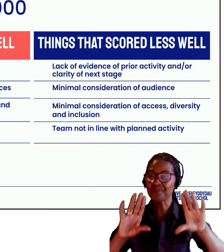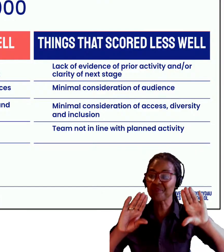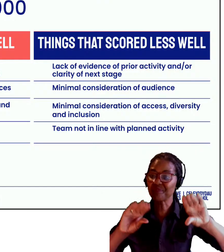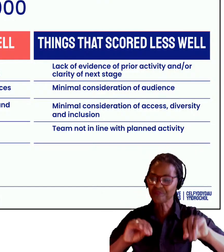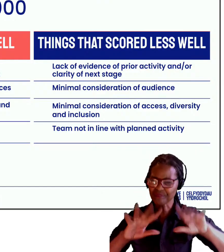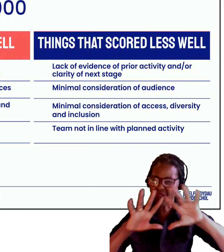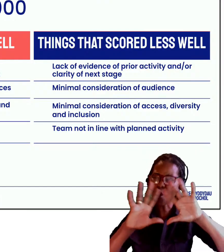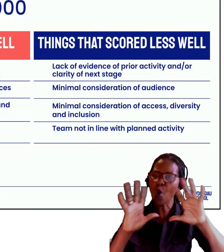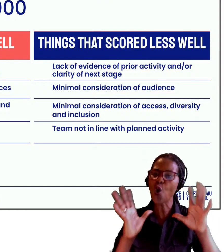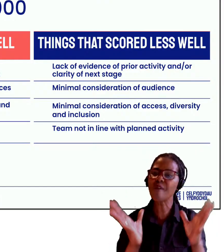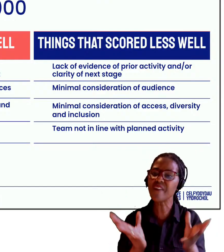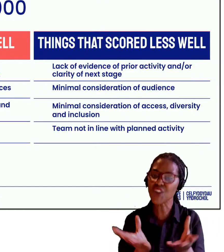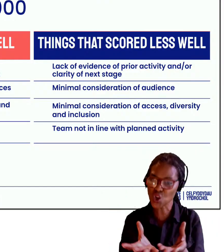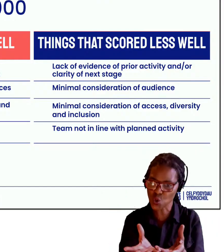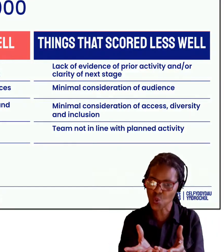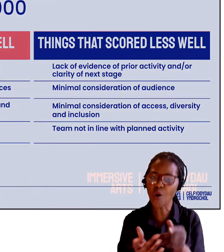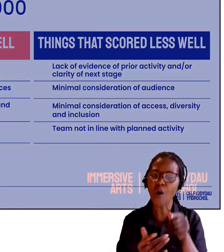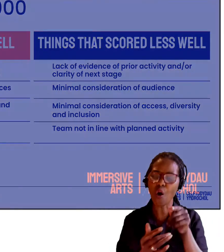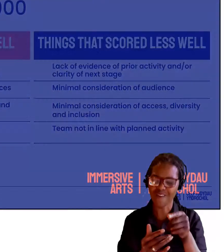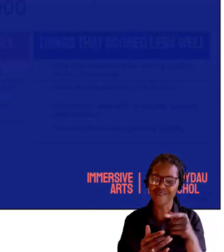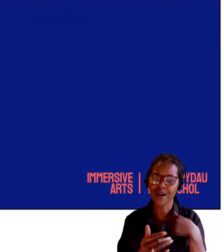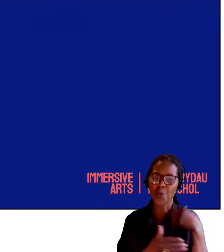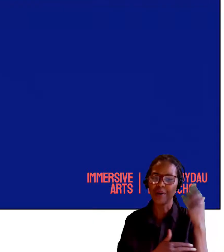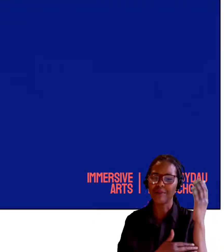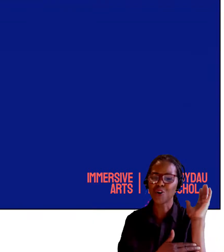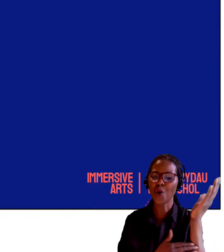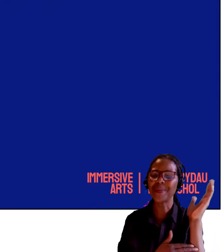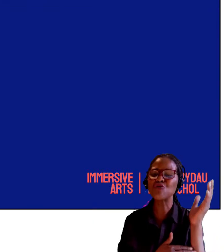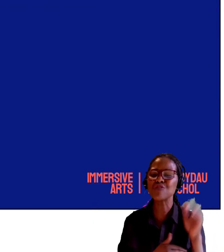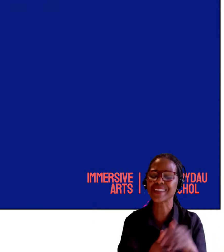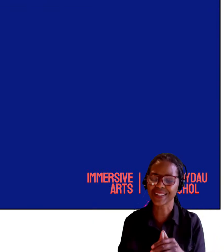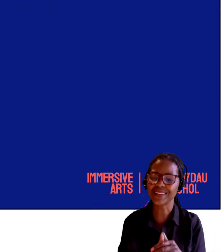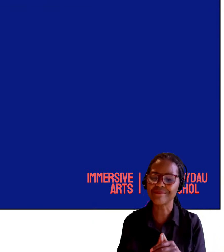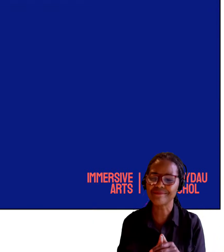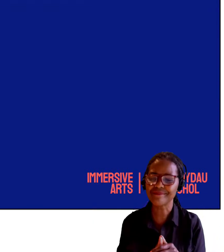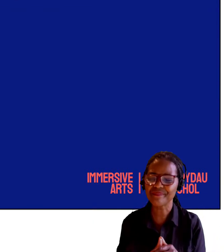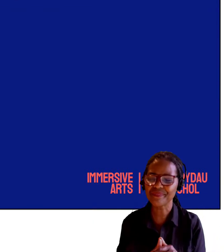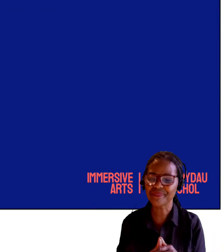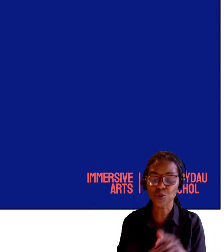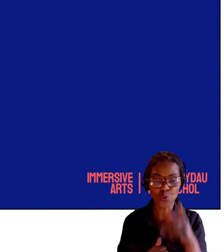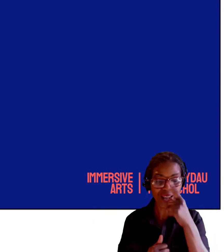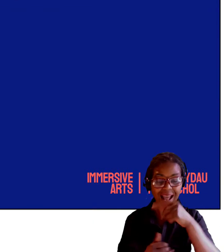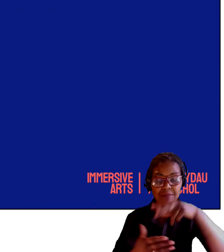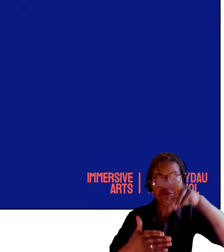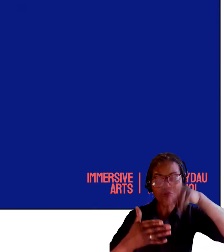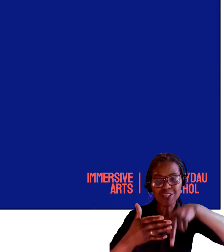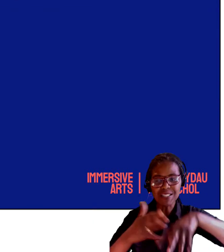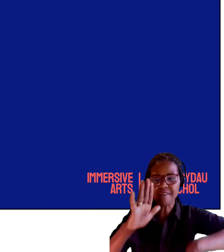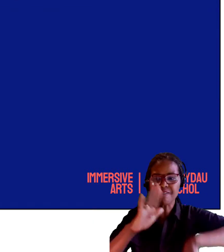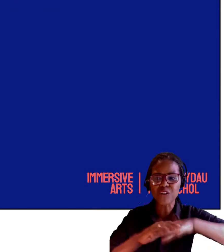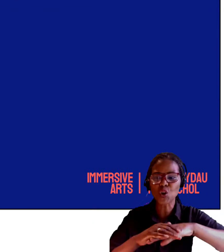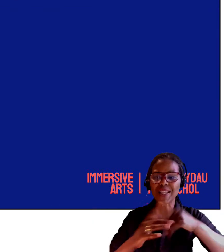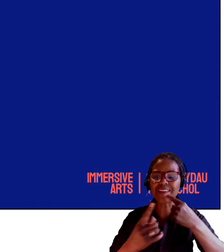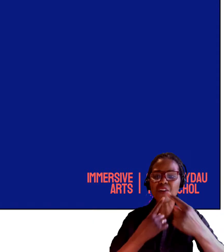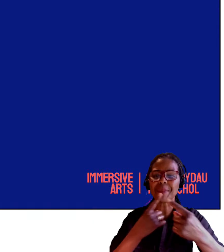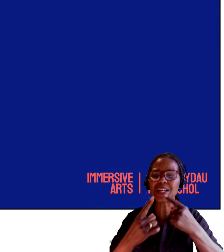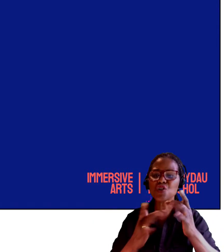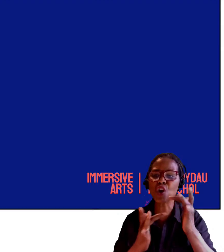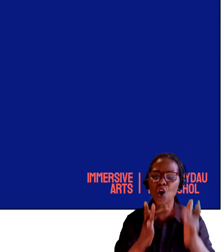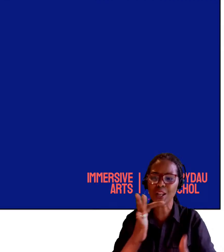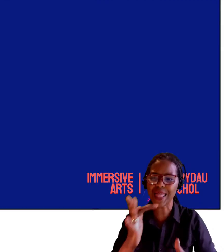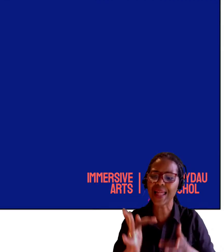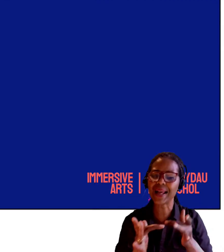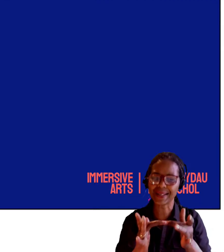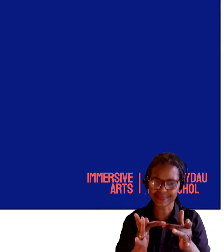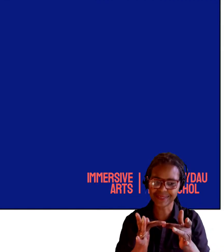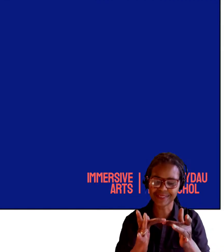overview of the commentary. You can see, as I said, you can read the full detail of that online. There's a lot more in term, probably easier